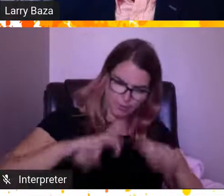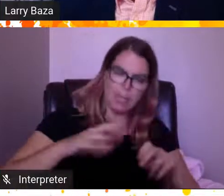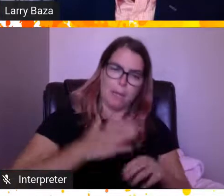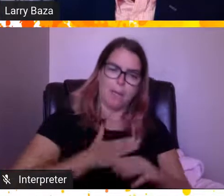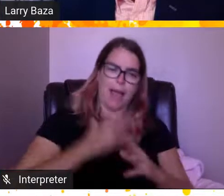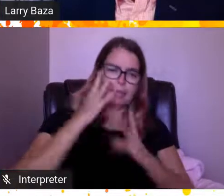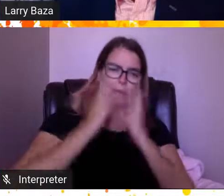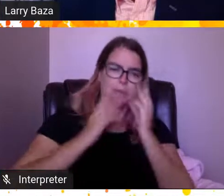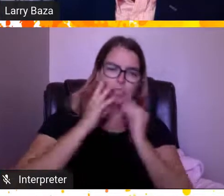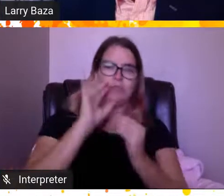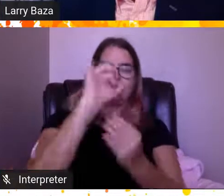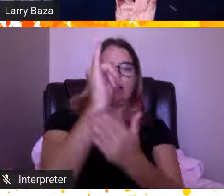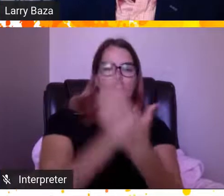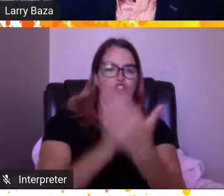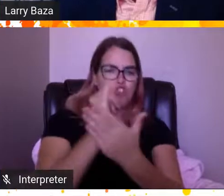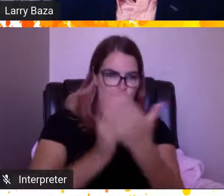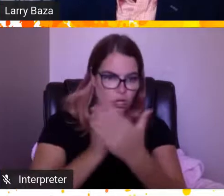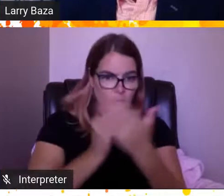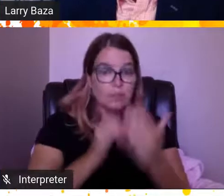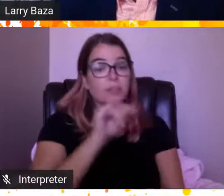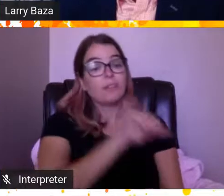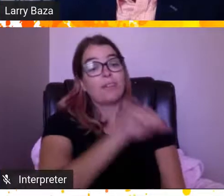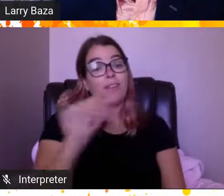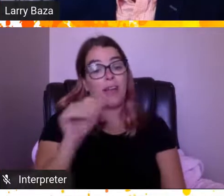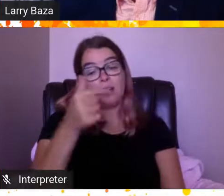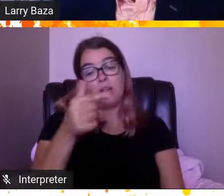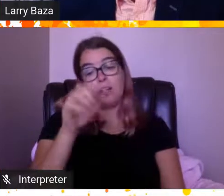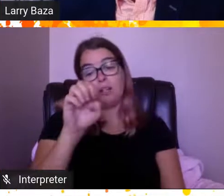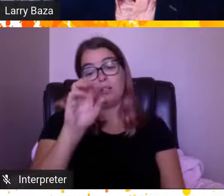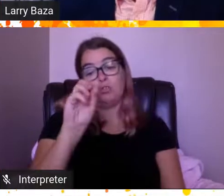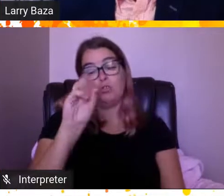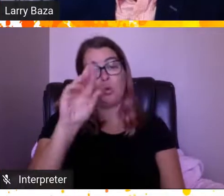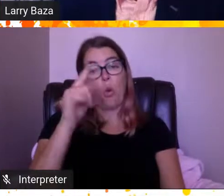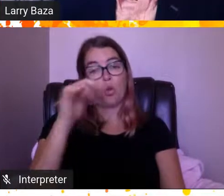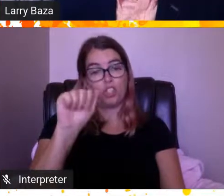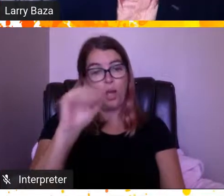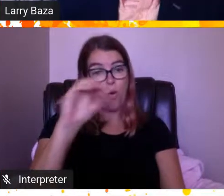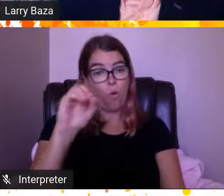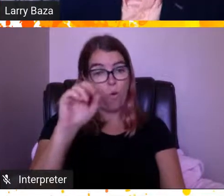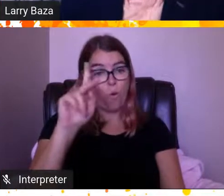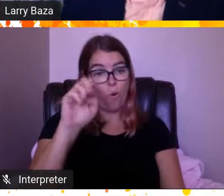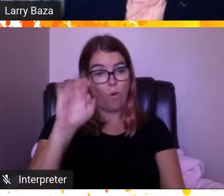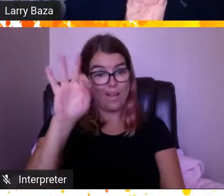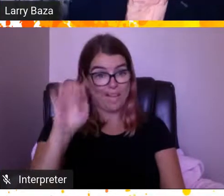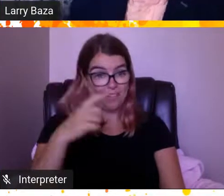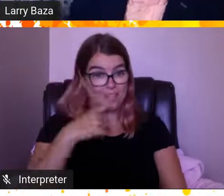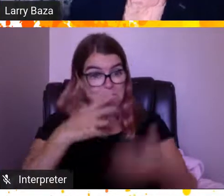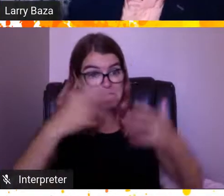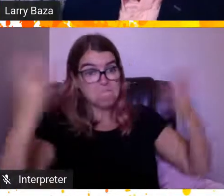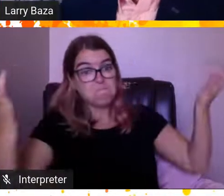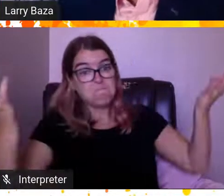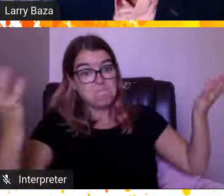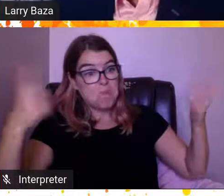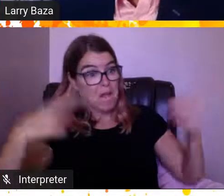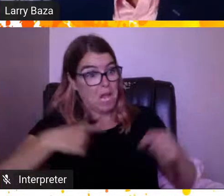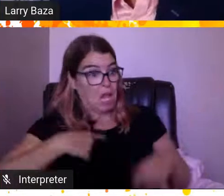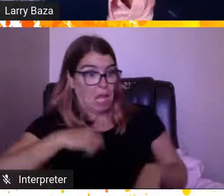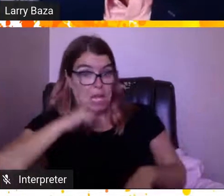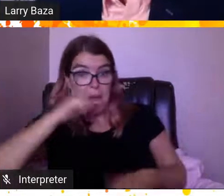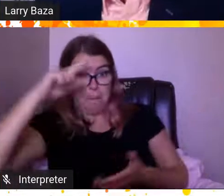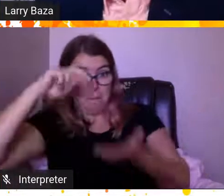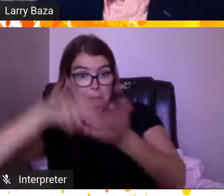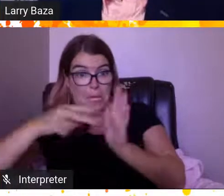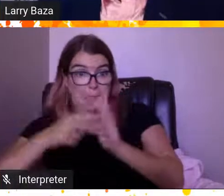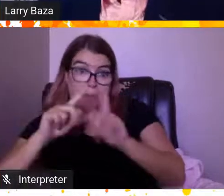just, you know, as Georgia O'Keeffe put it, just because she may not have intended it doesn't mean that it can't